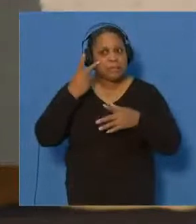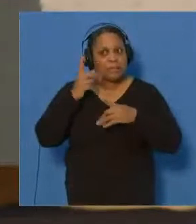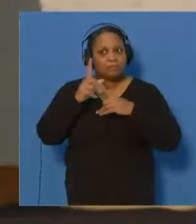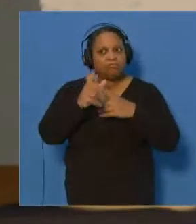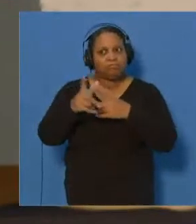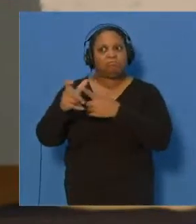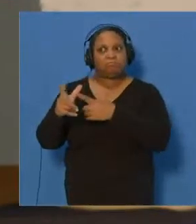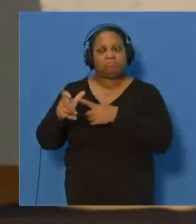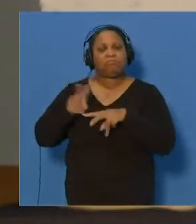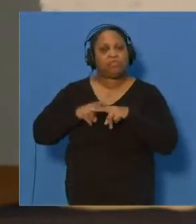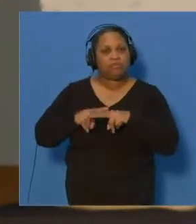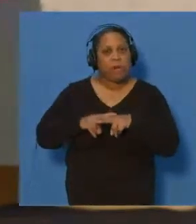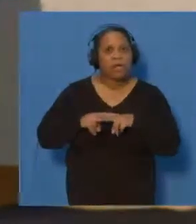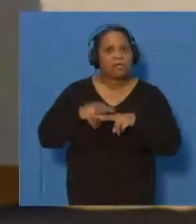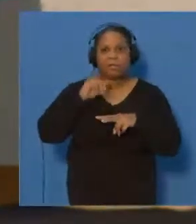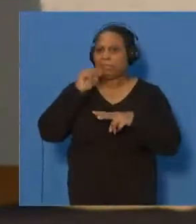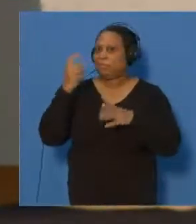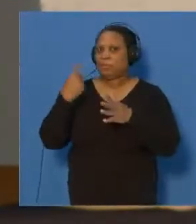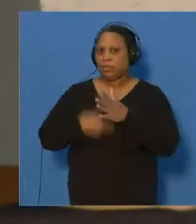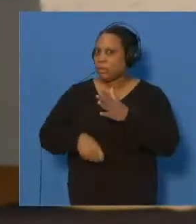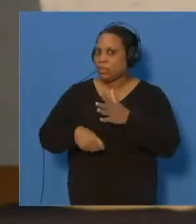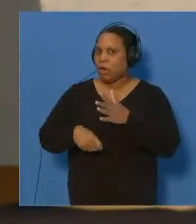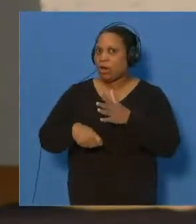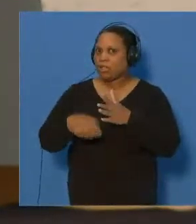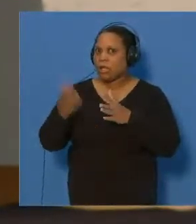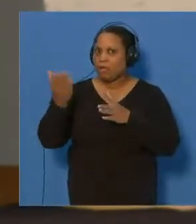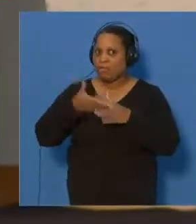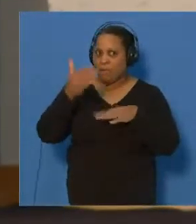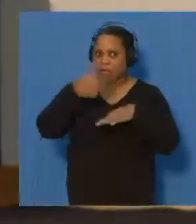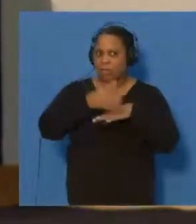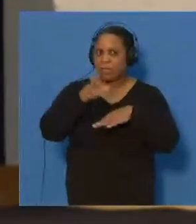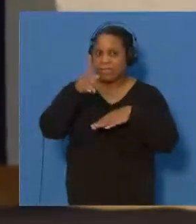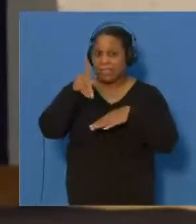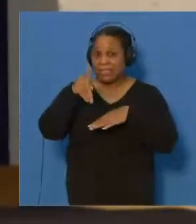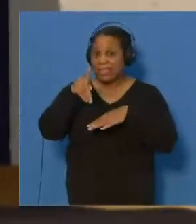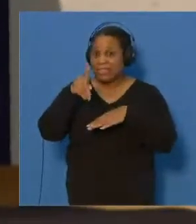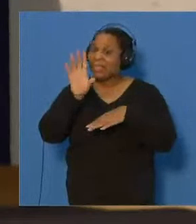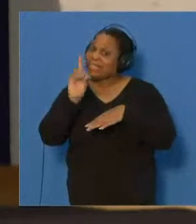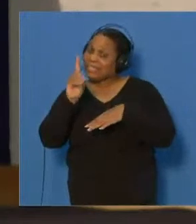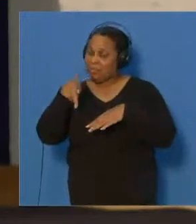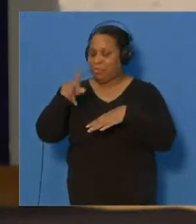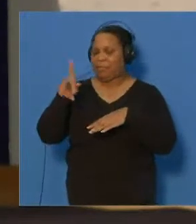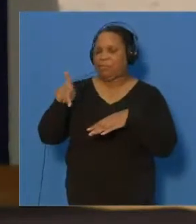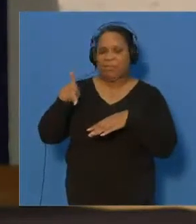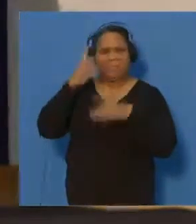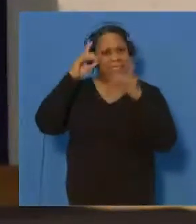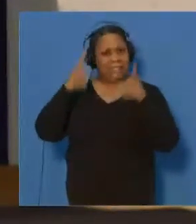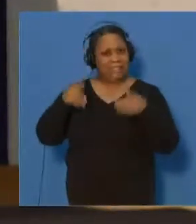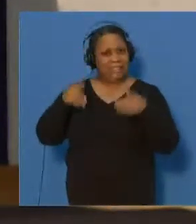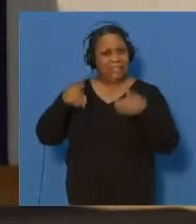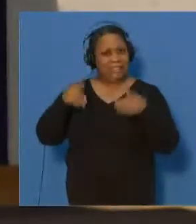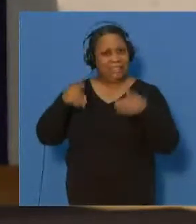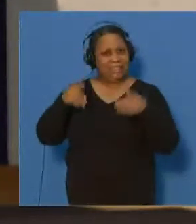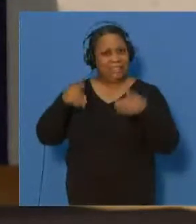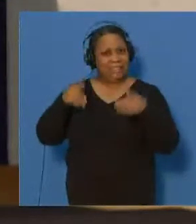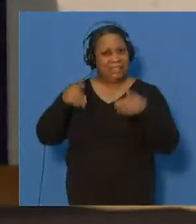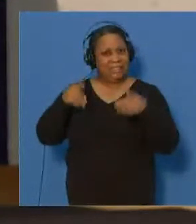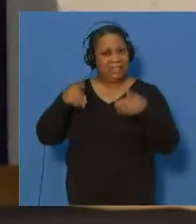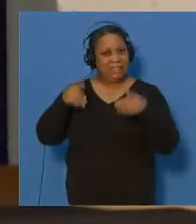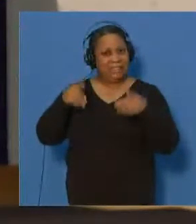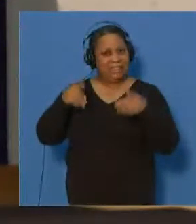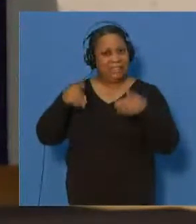tracks, and that the senior officer was not charged, and a file was sent to the DPP, and a decision was made not for him not to be charged. Yeah.